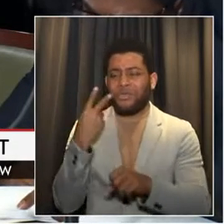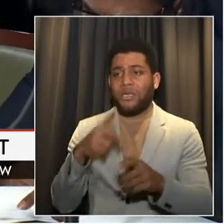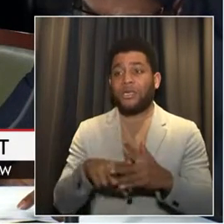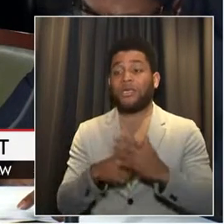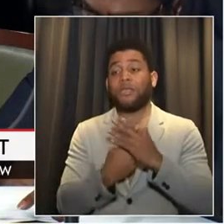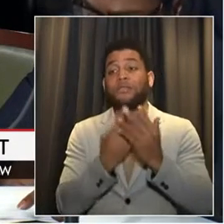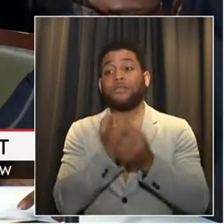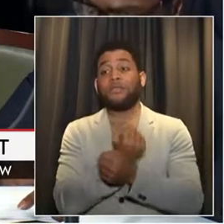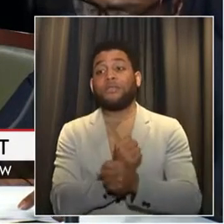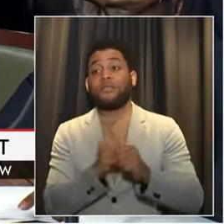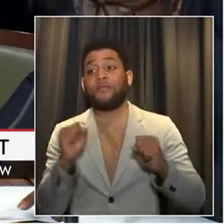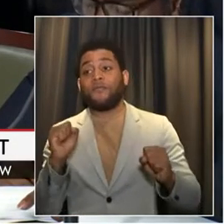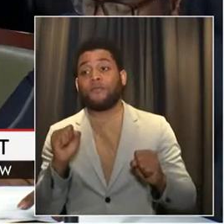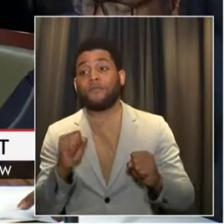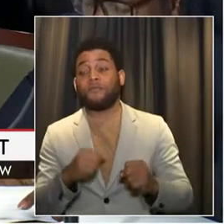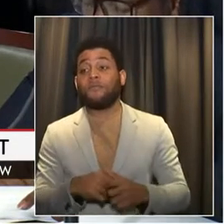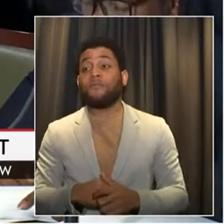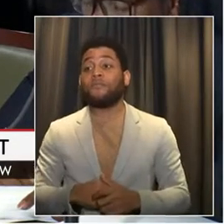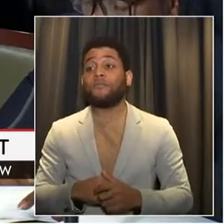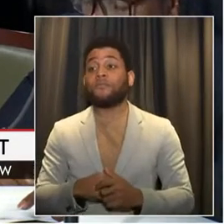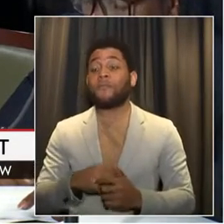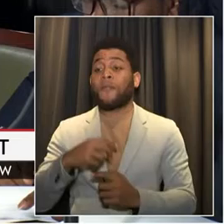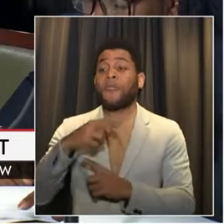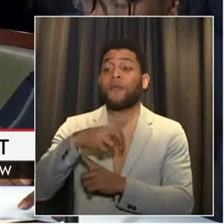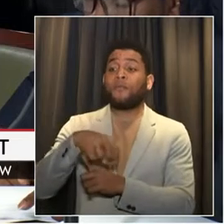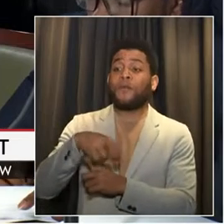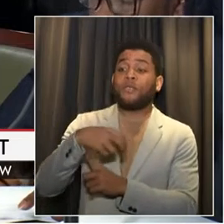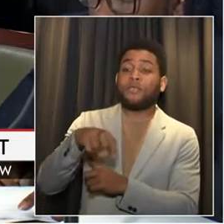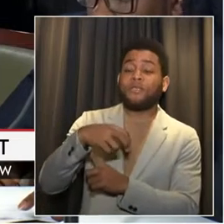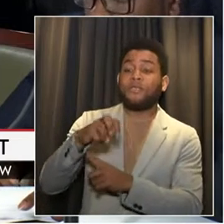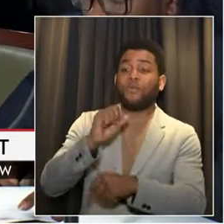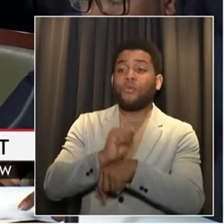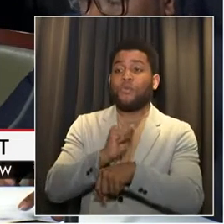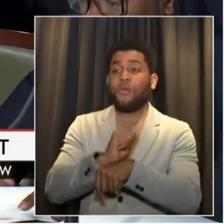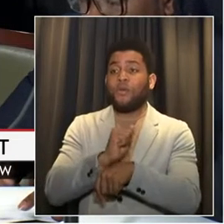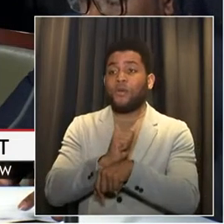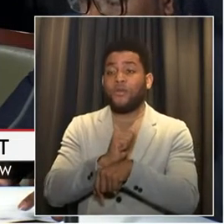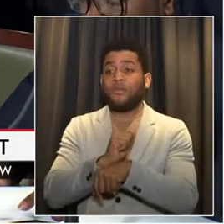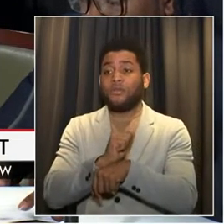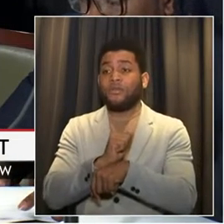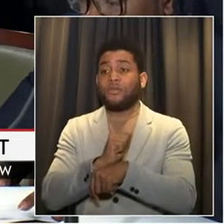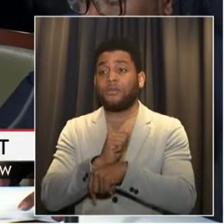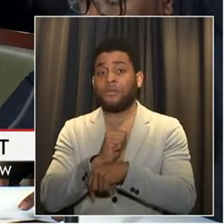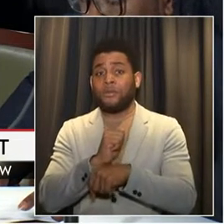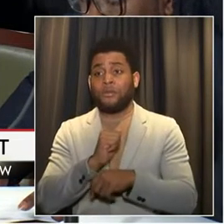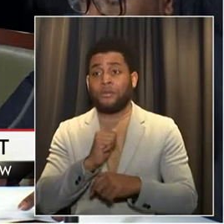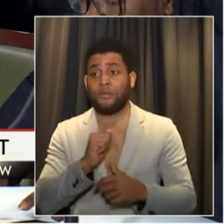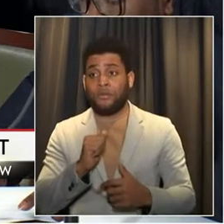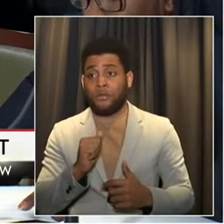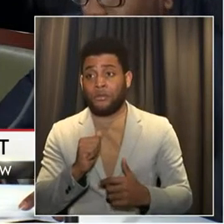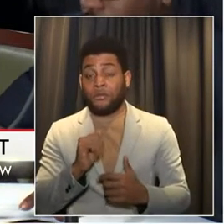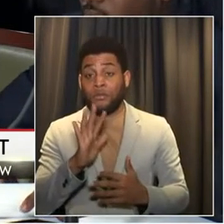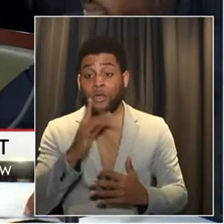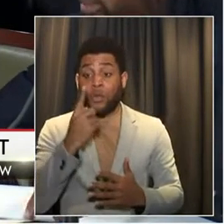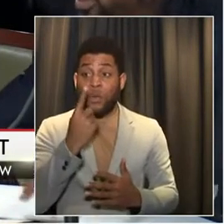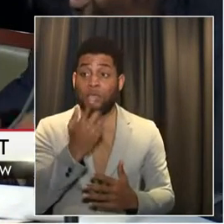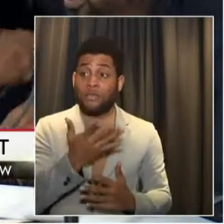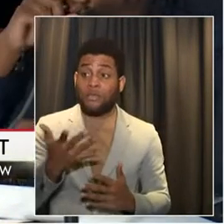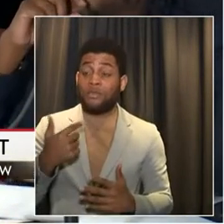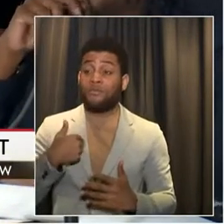in a few select areas around the city. One of the things that I've been concerned with